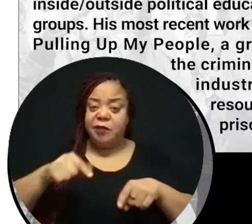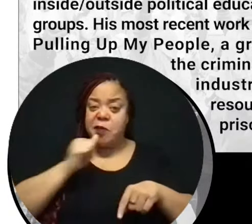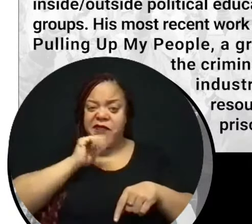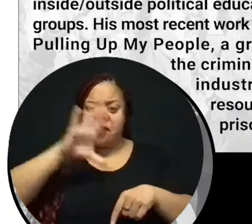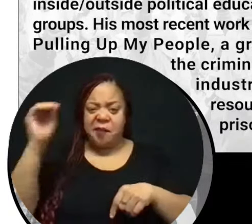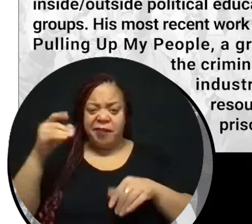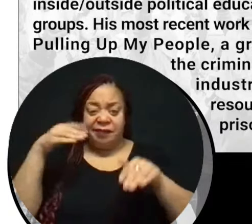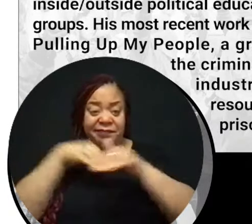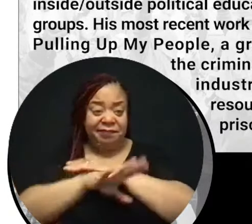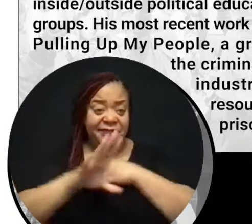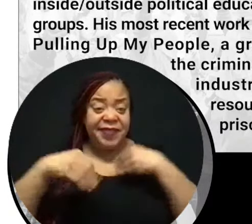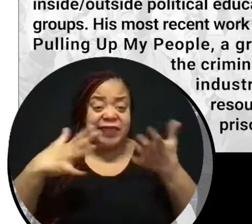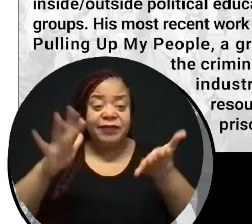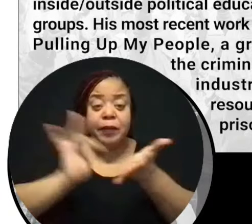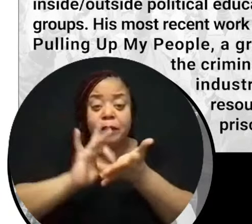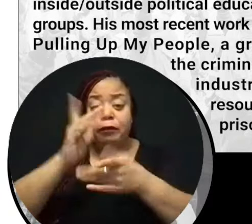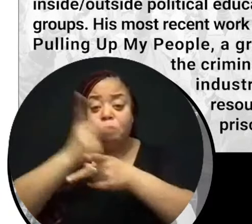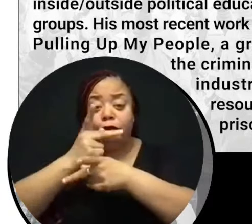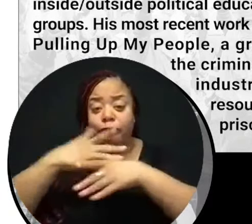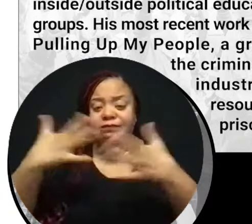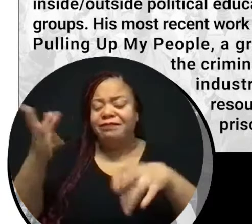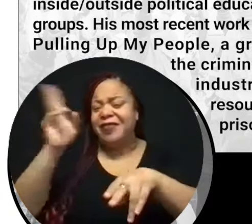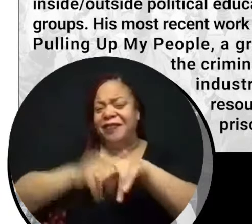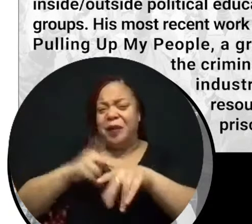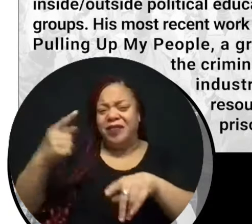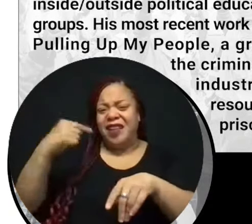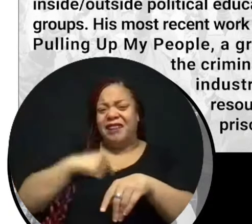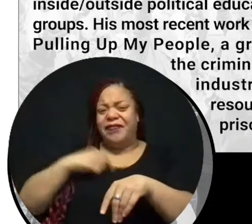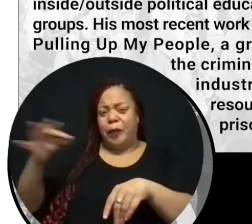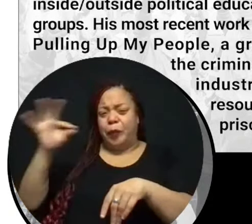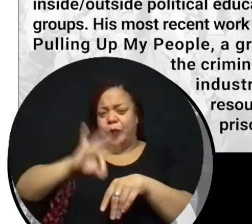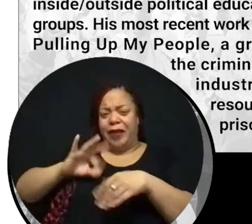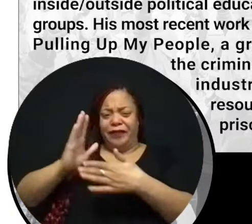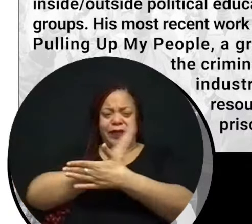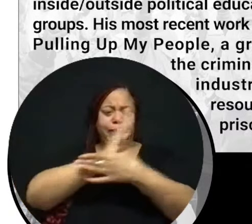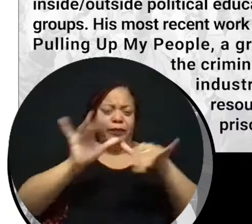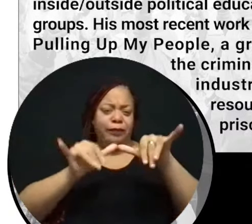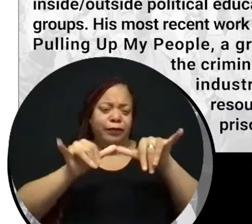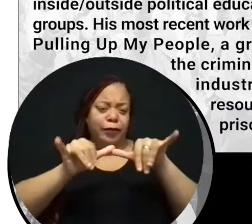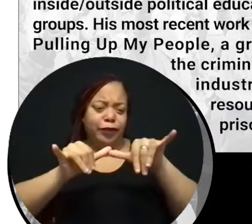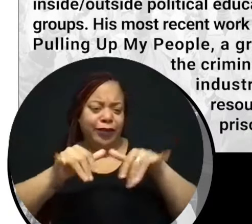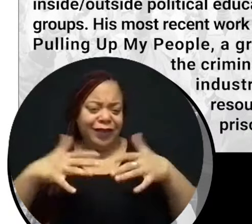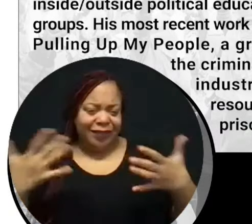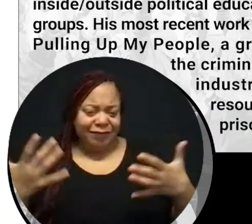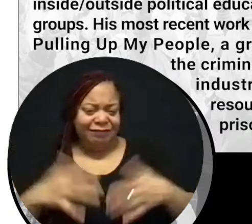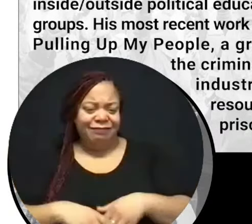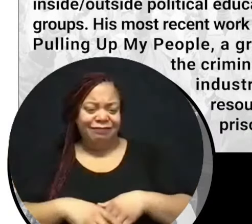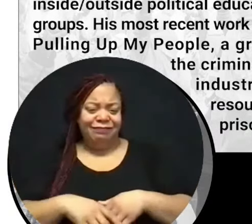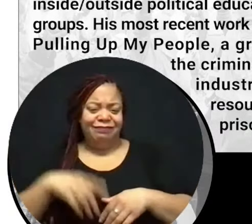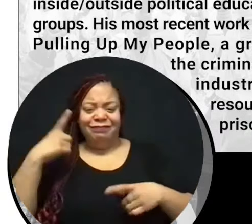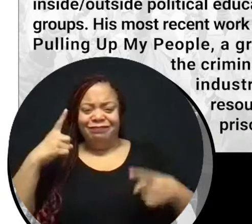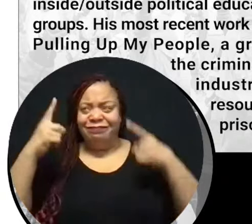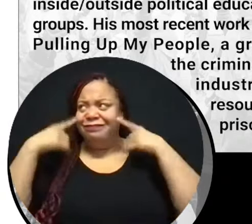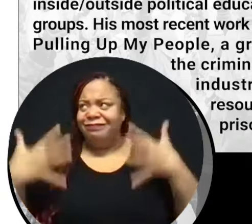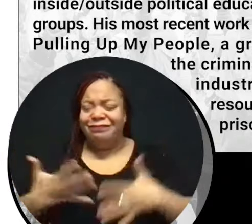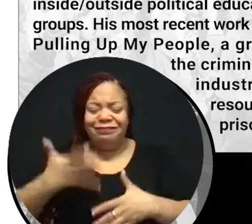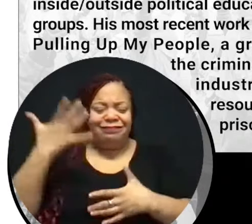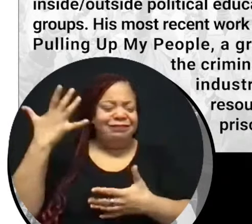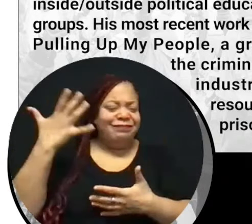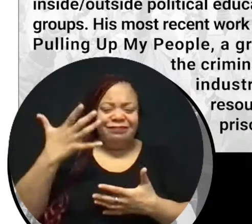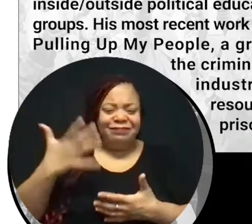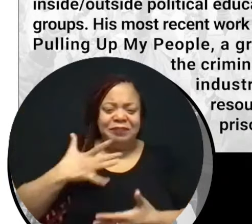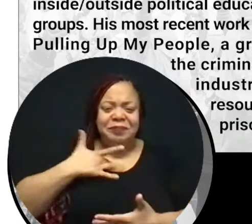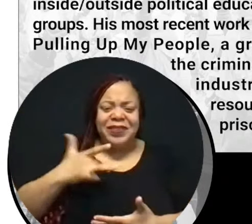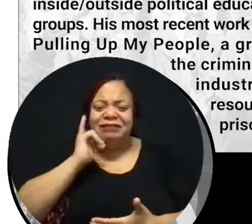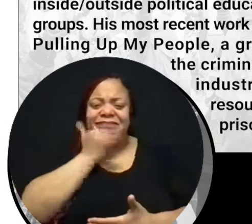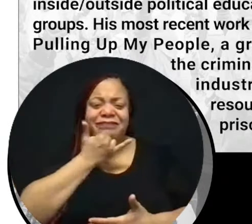and underdiagnosing. There's no preventative medical care. You know, you usually gotta be getting wheeled out on a